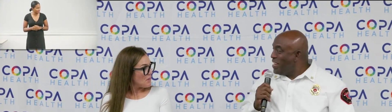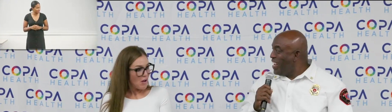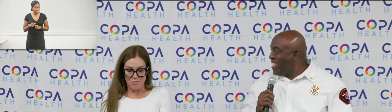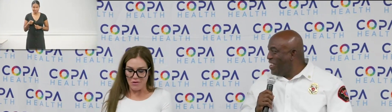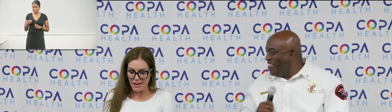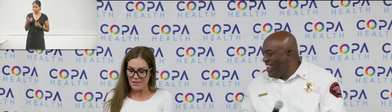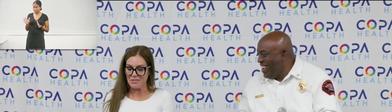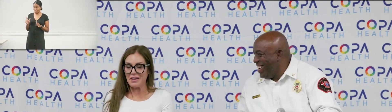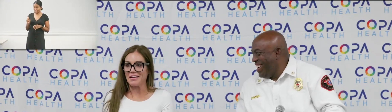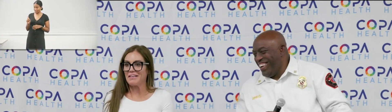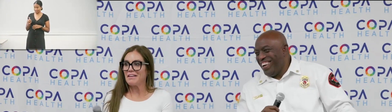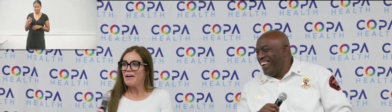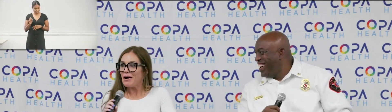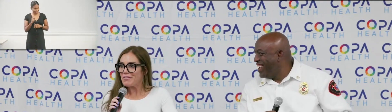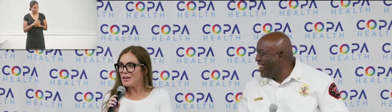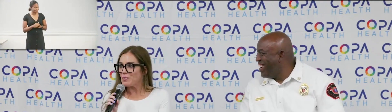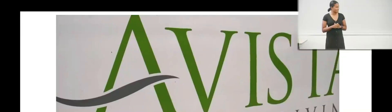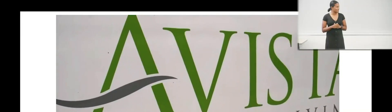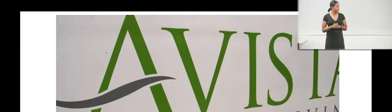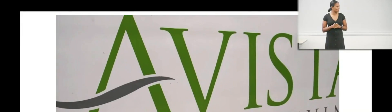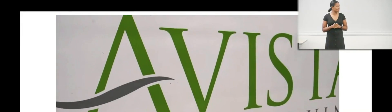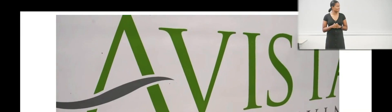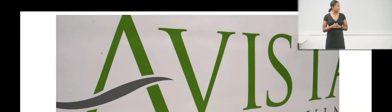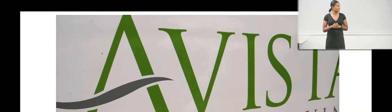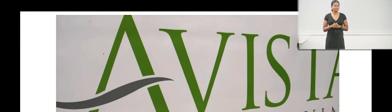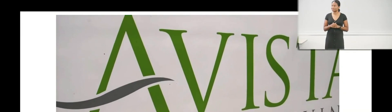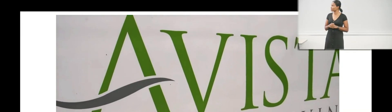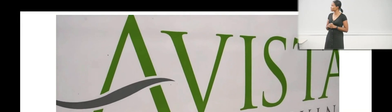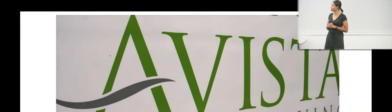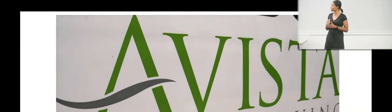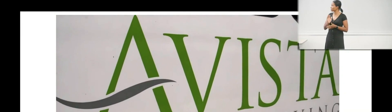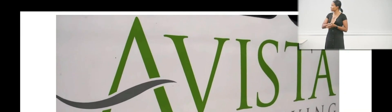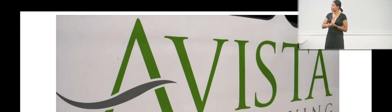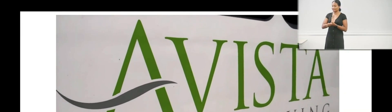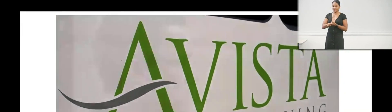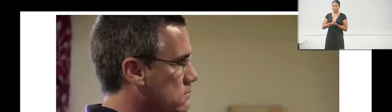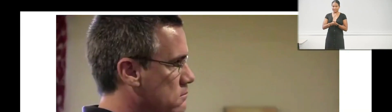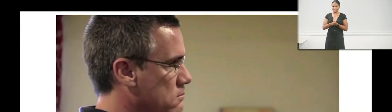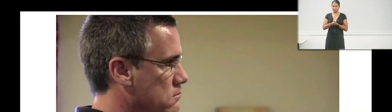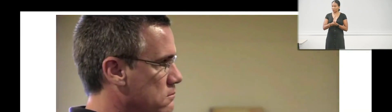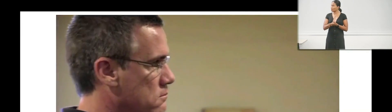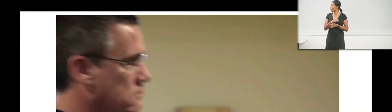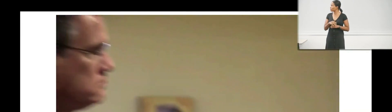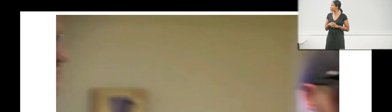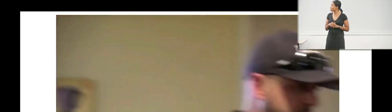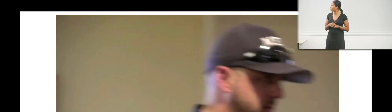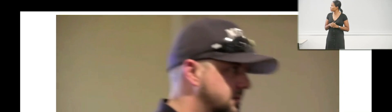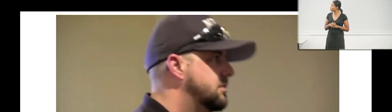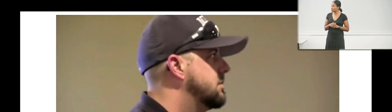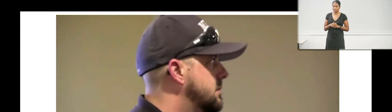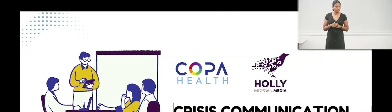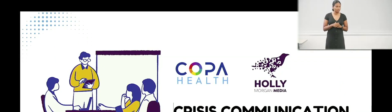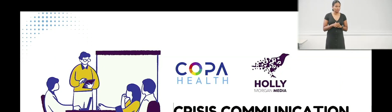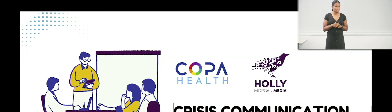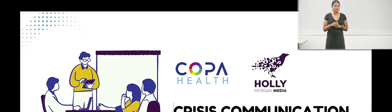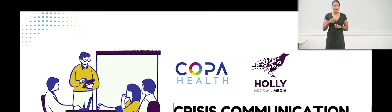I'm done. Yeah, thank you. The Mesa Fire Medical Department recognizes you for your safe and effective evacuation plans and for.